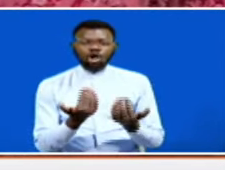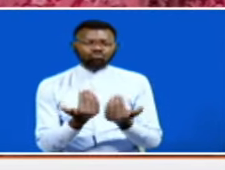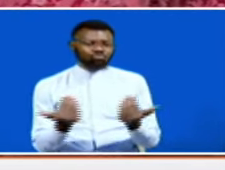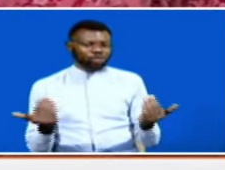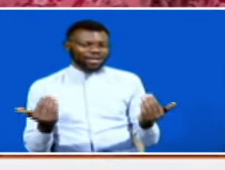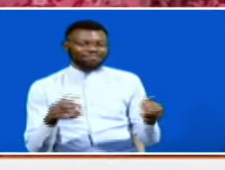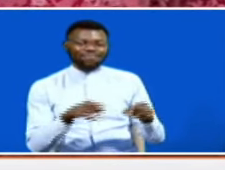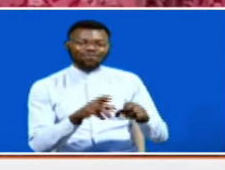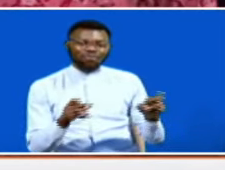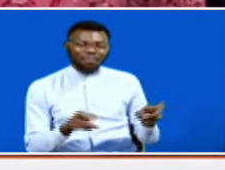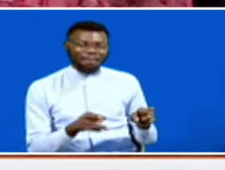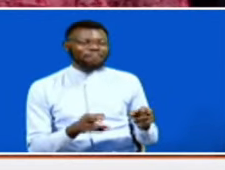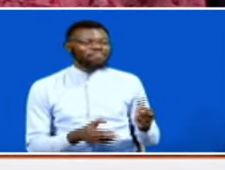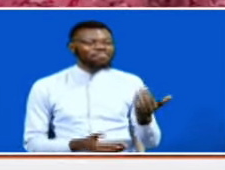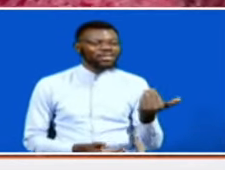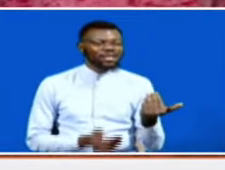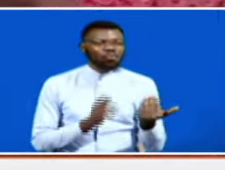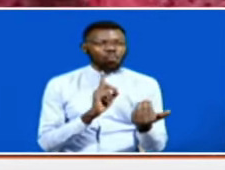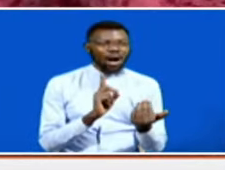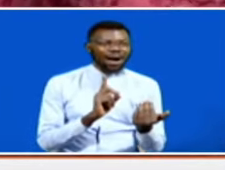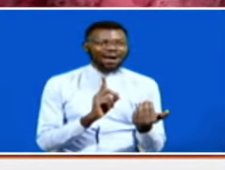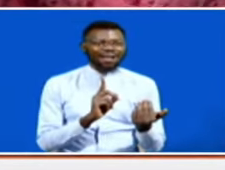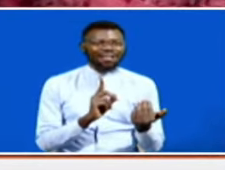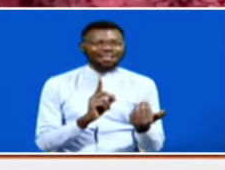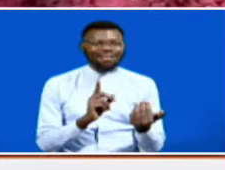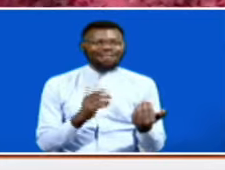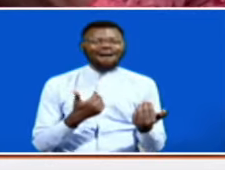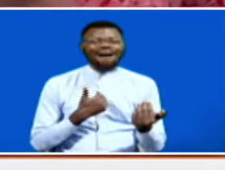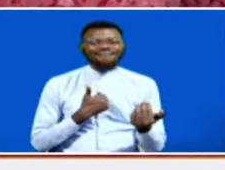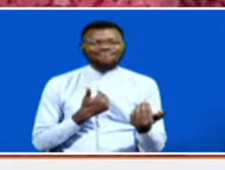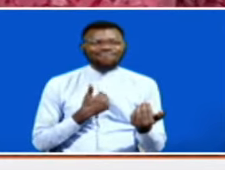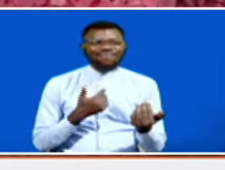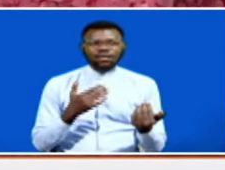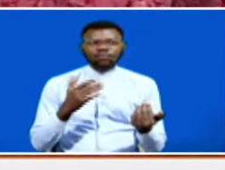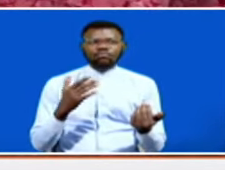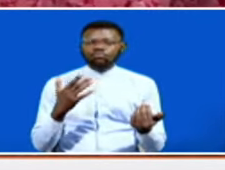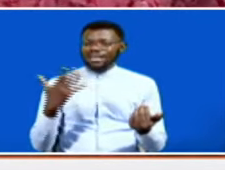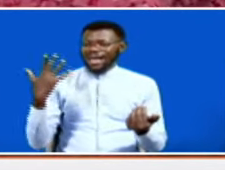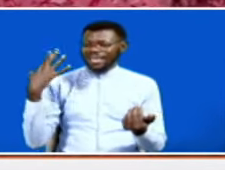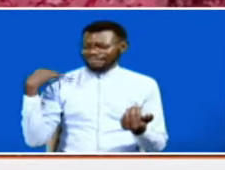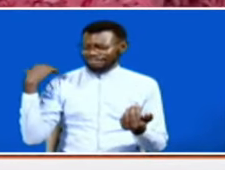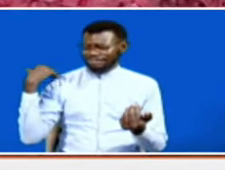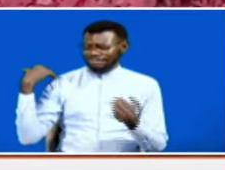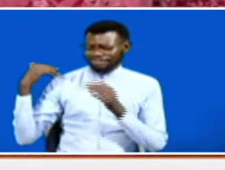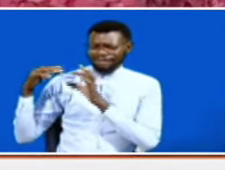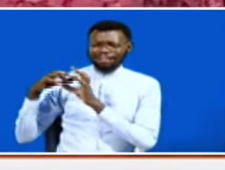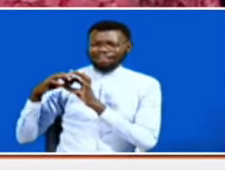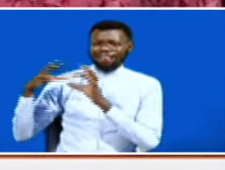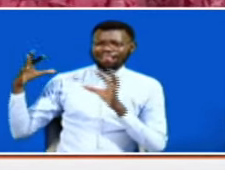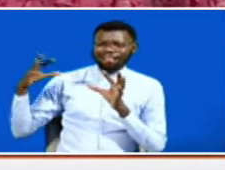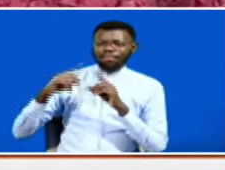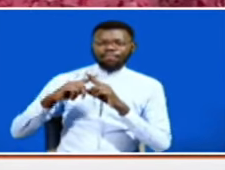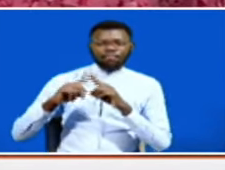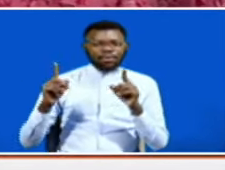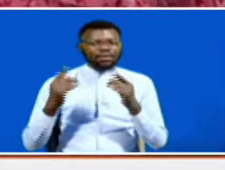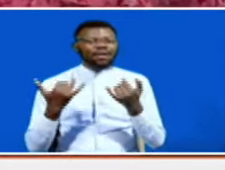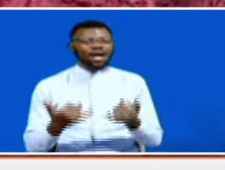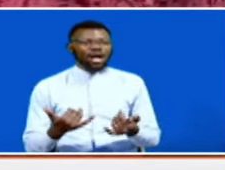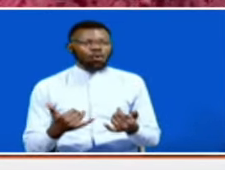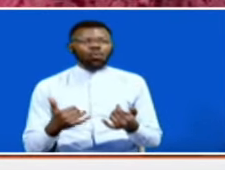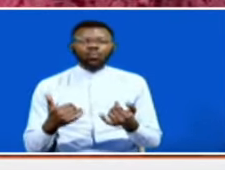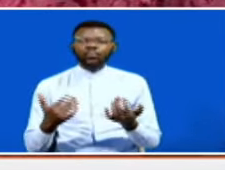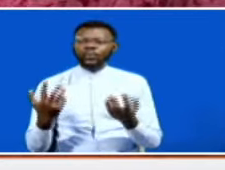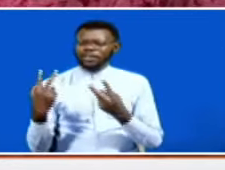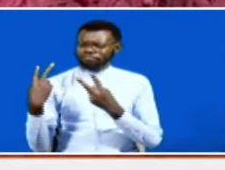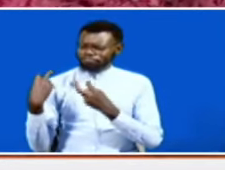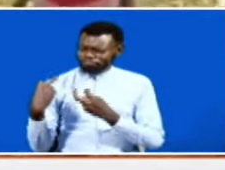received one child who had a fracture dislocation of the right ankle. They're all stable. They've already been done the radiology x-rays